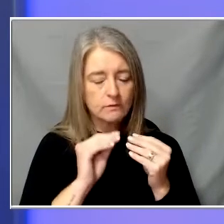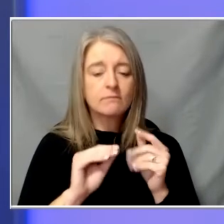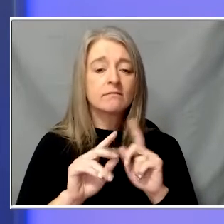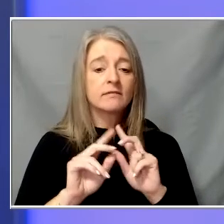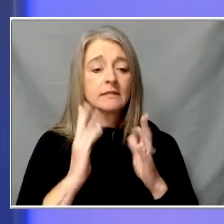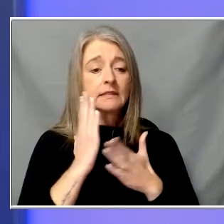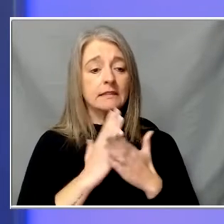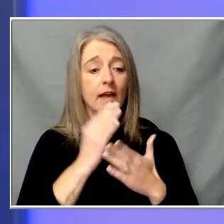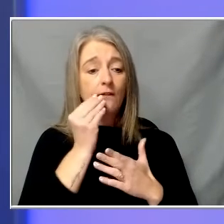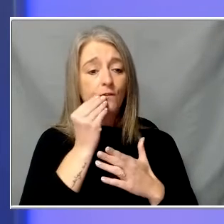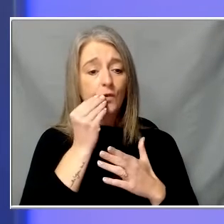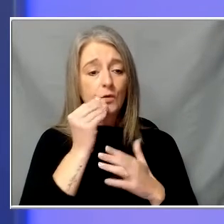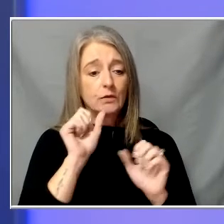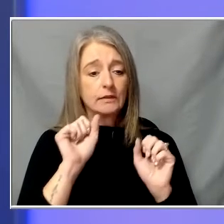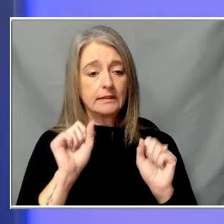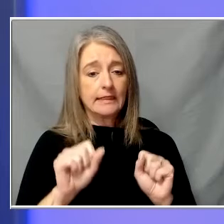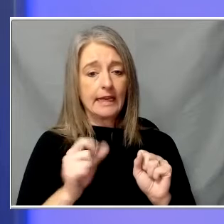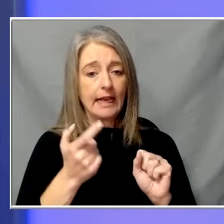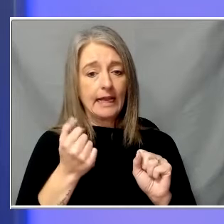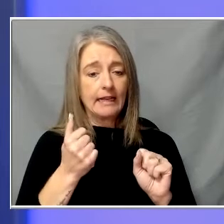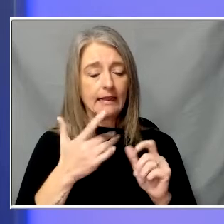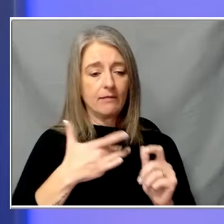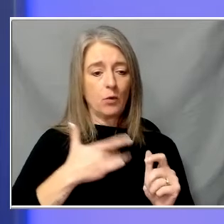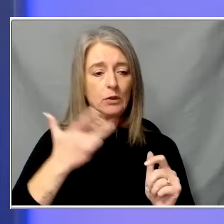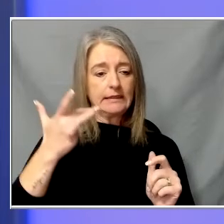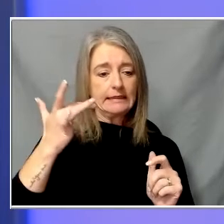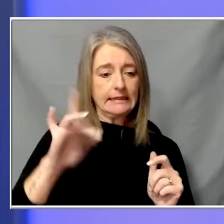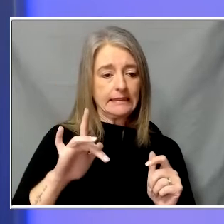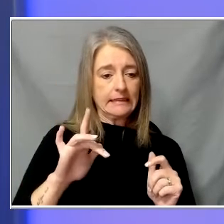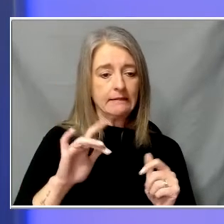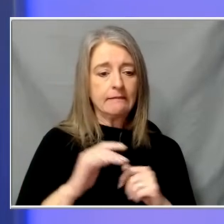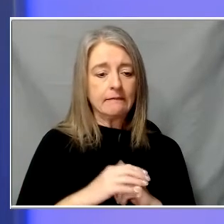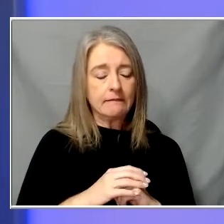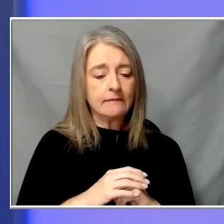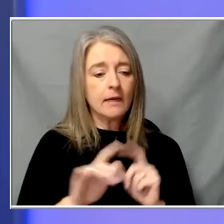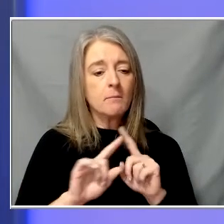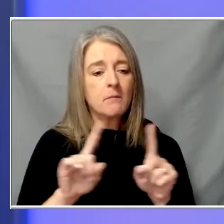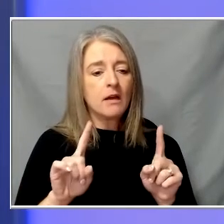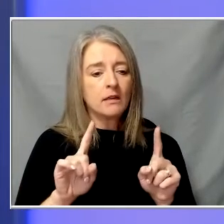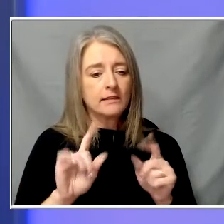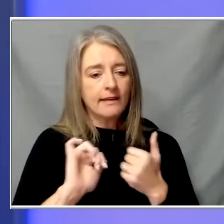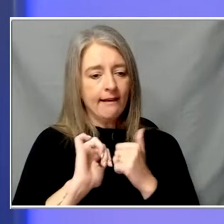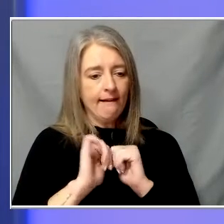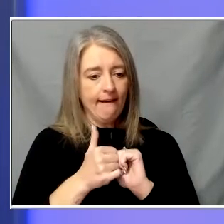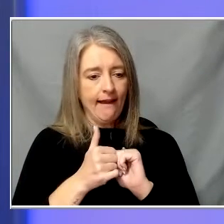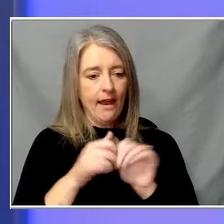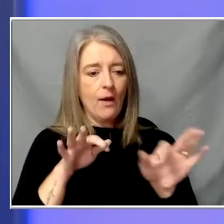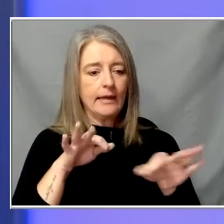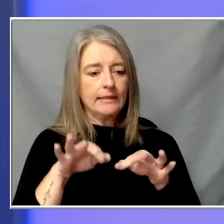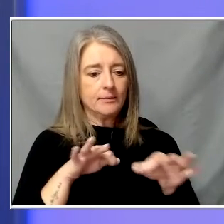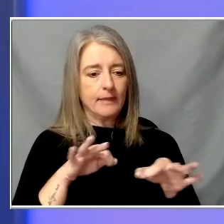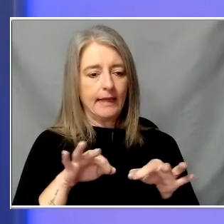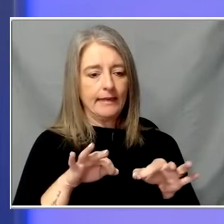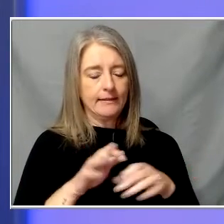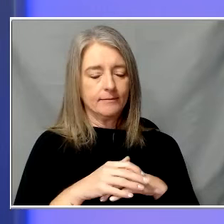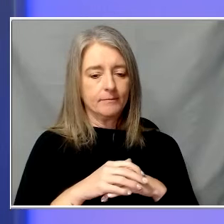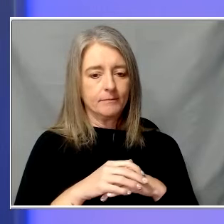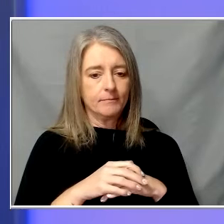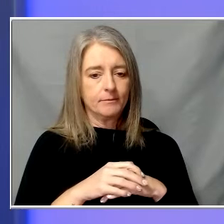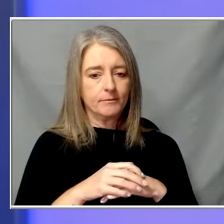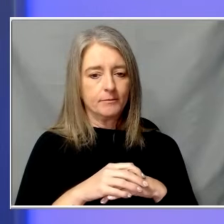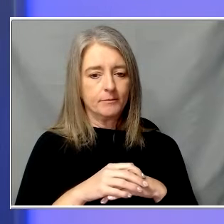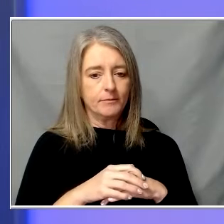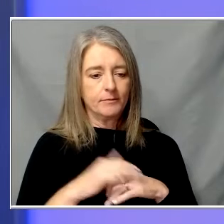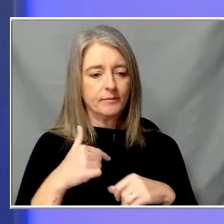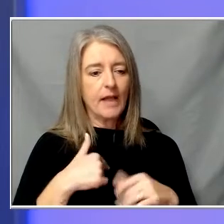that I can be a little more sensitive to, but it's the way that I explain it is that I'm